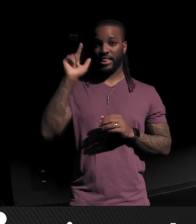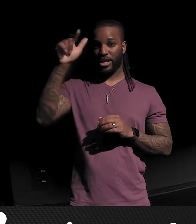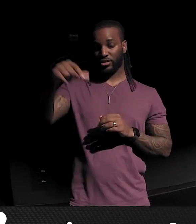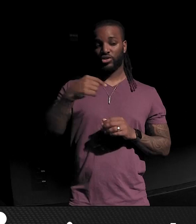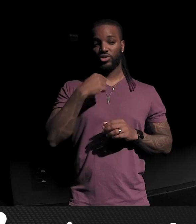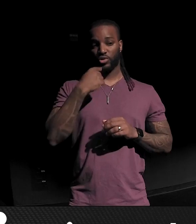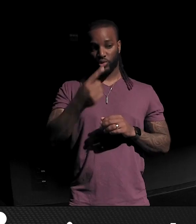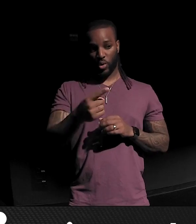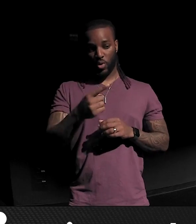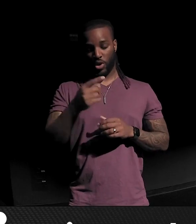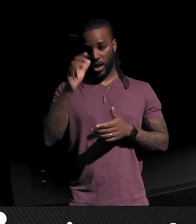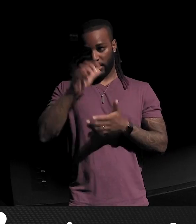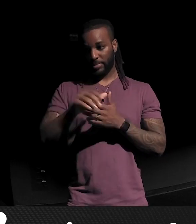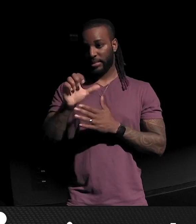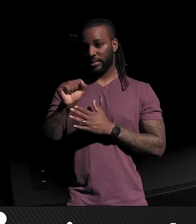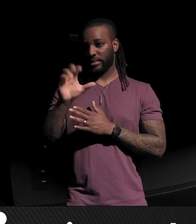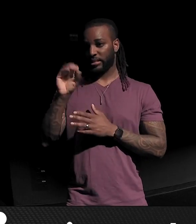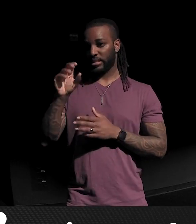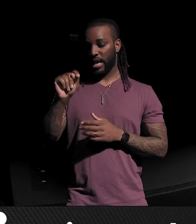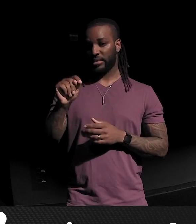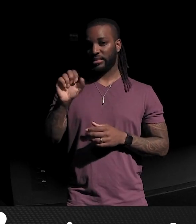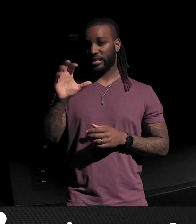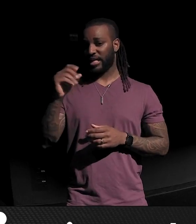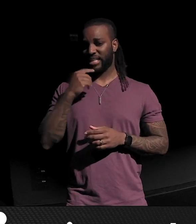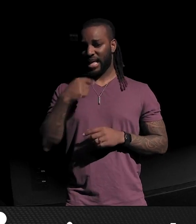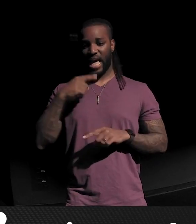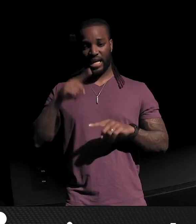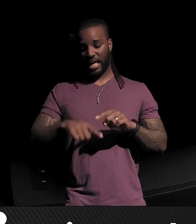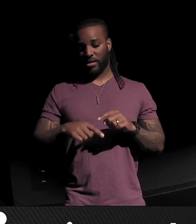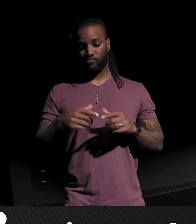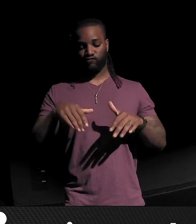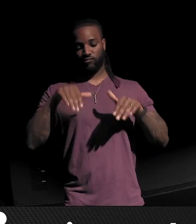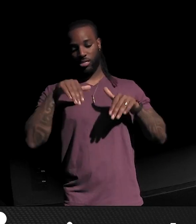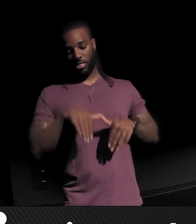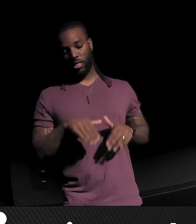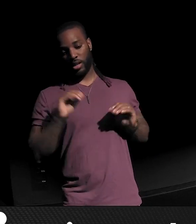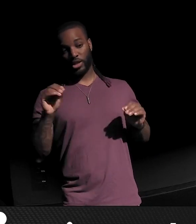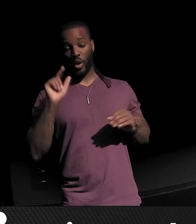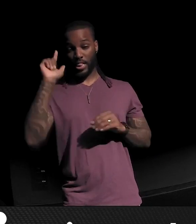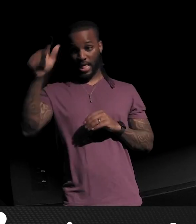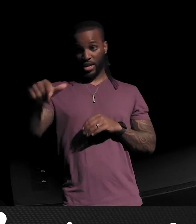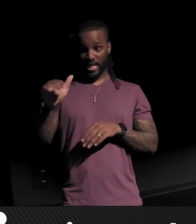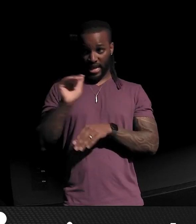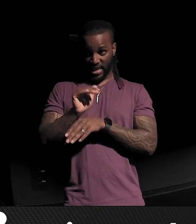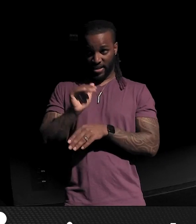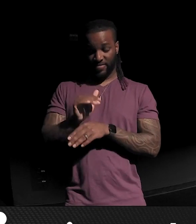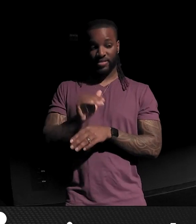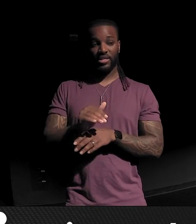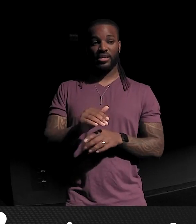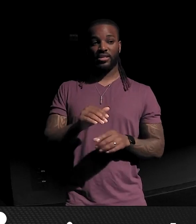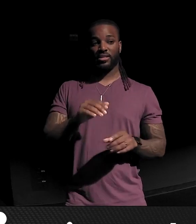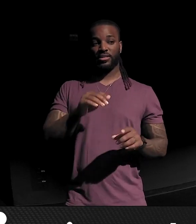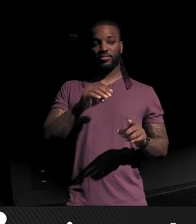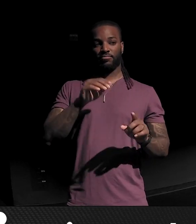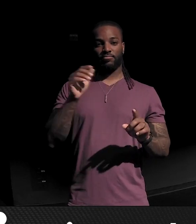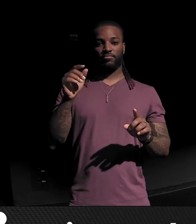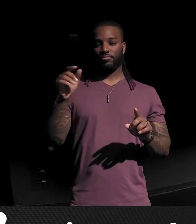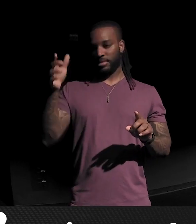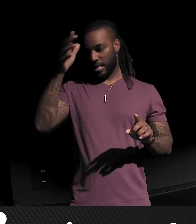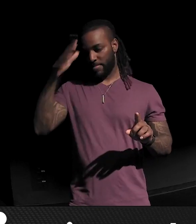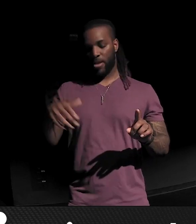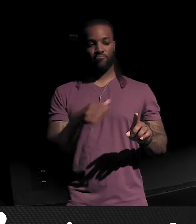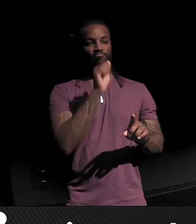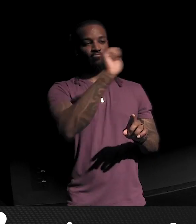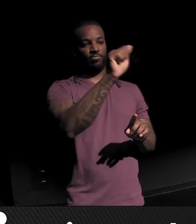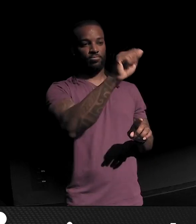young woman, and Scott said he couldn't just sit by and do nothing. So later that evening, my daughter, Stephanie, heard a knock on her cabin, and